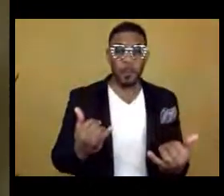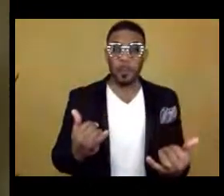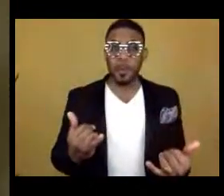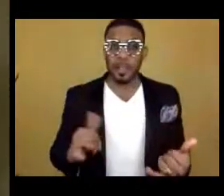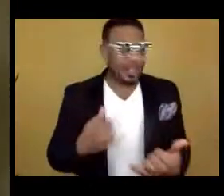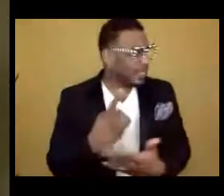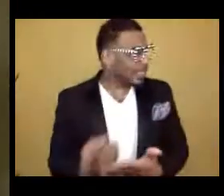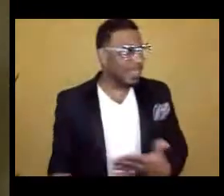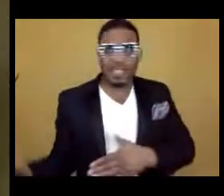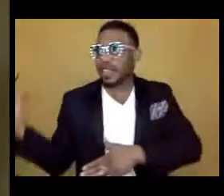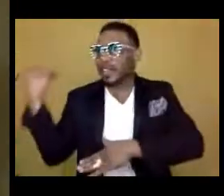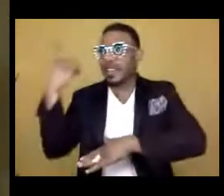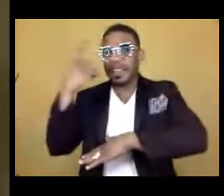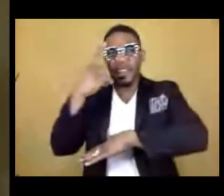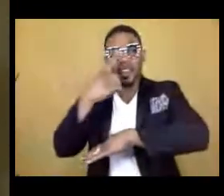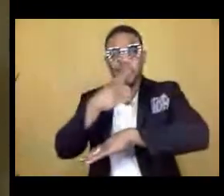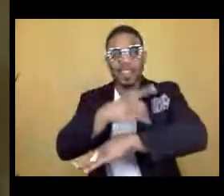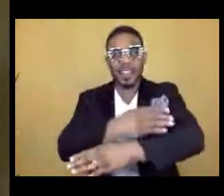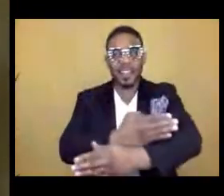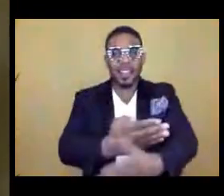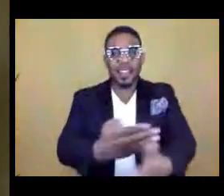this is the day,